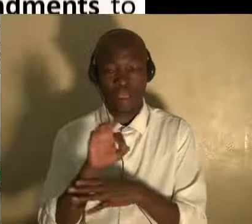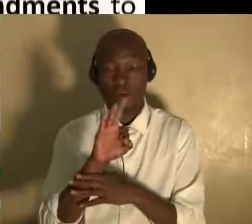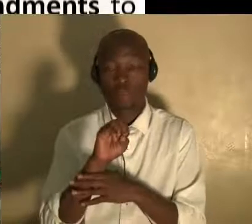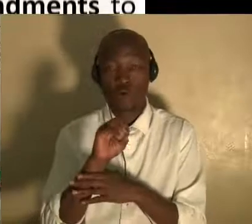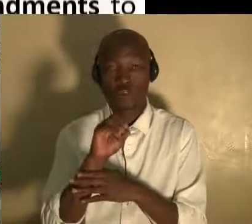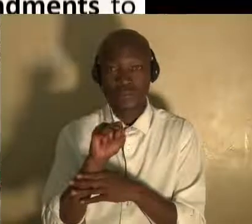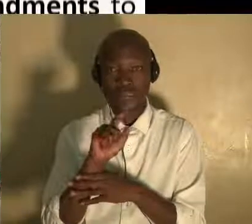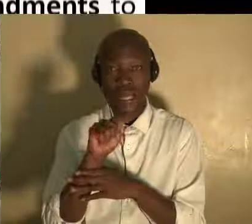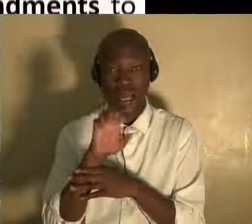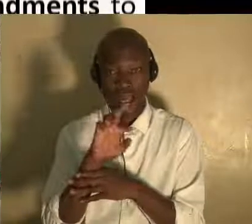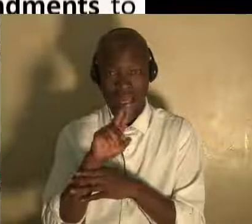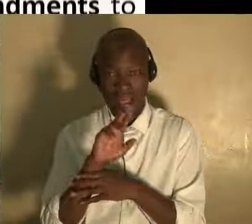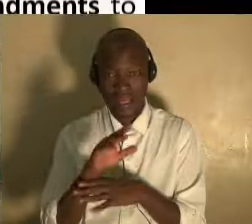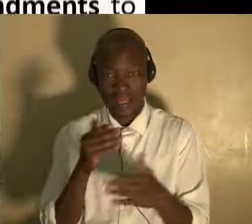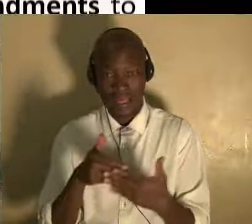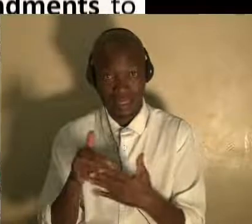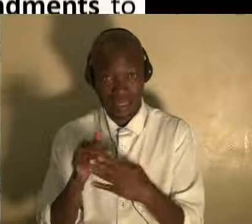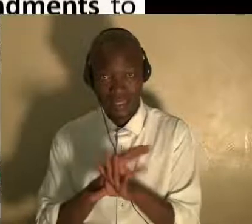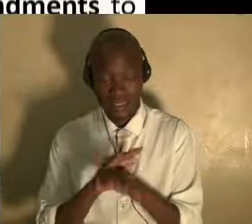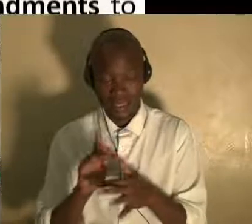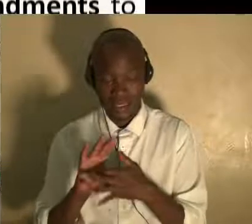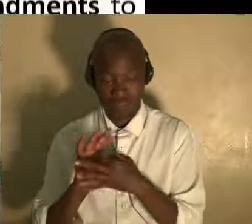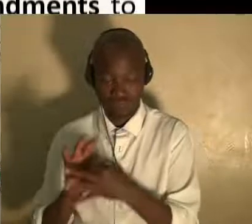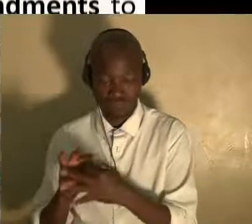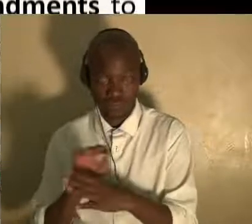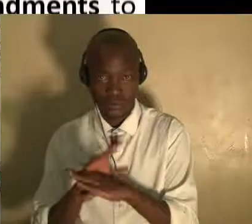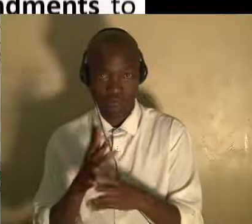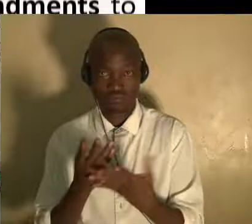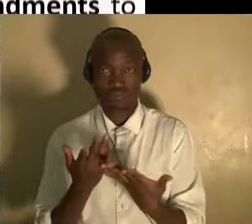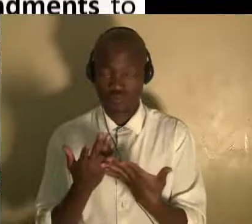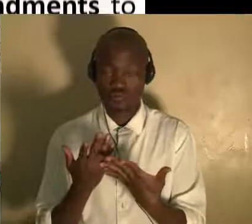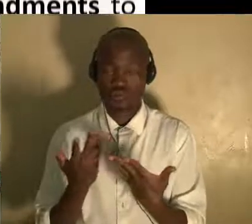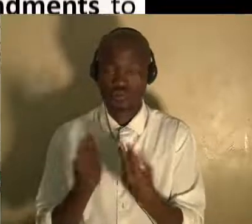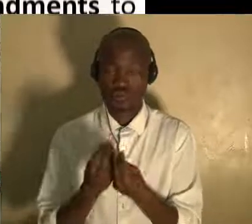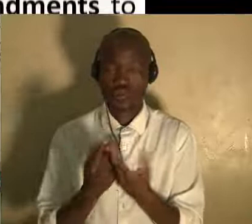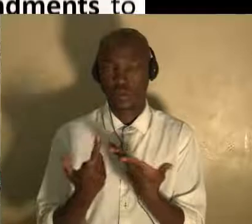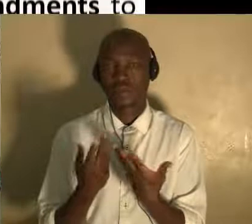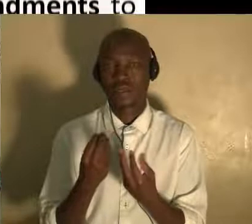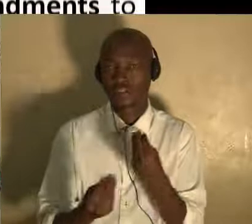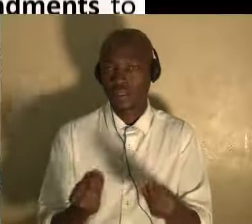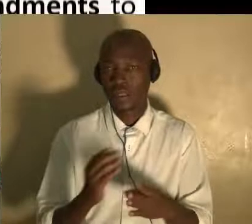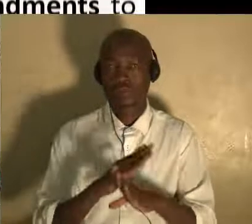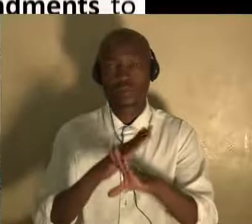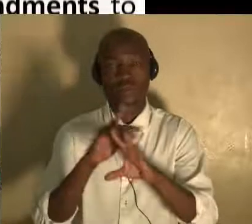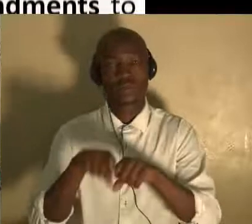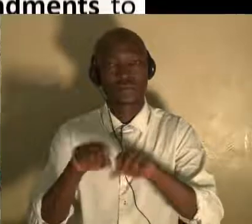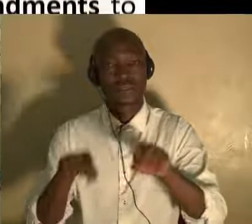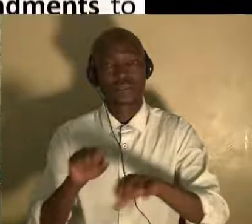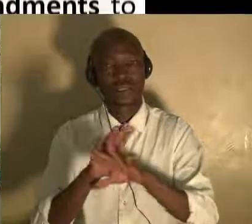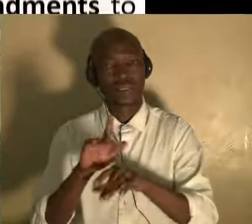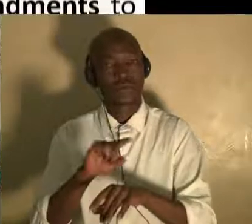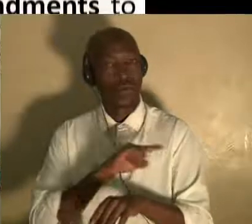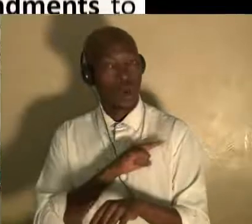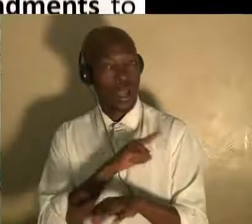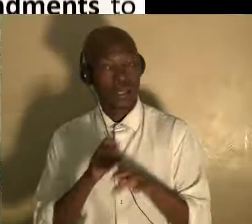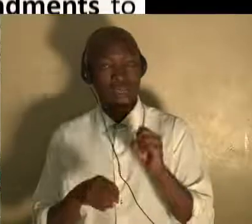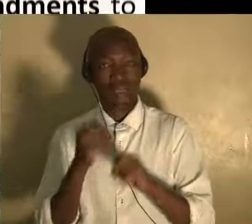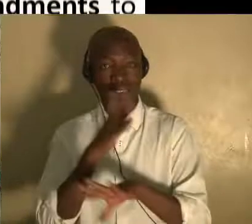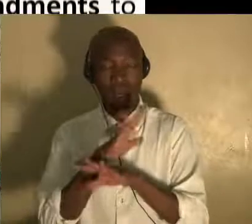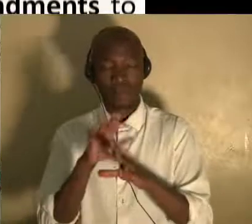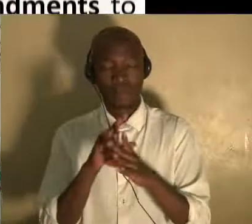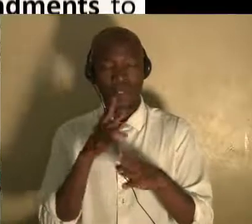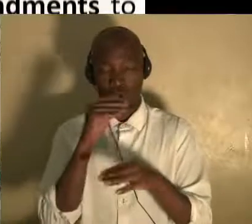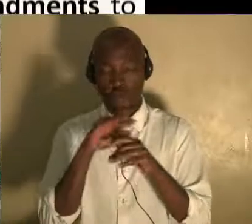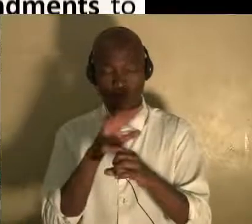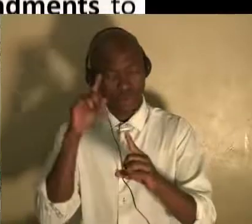I will do that in relation to the child protection system so that you get a fuller understanding of why some of the clauses that may not talk